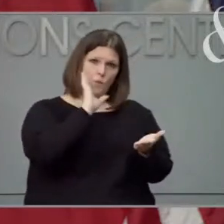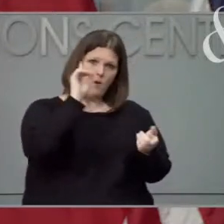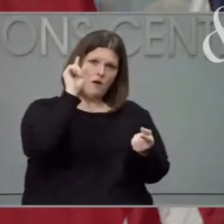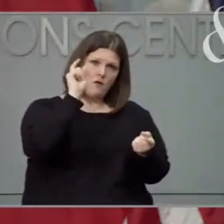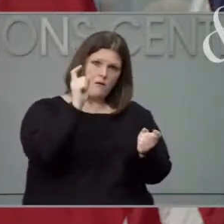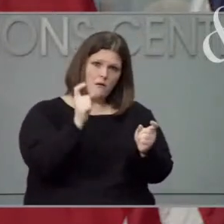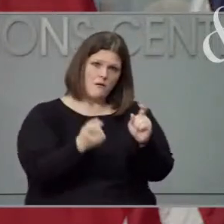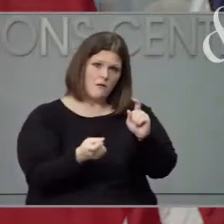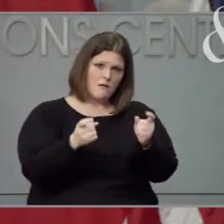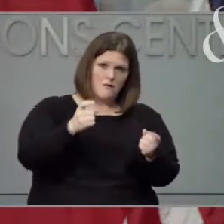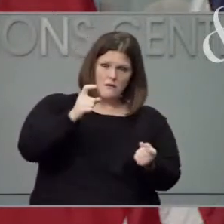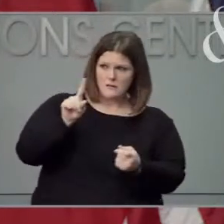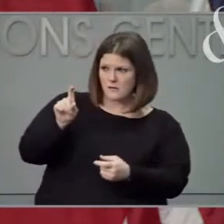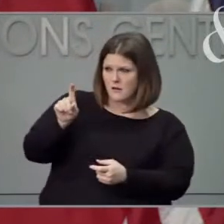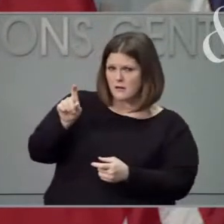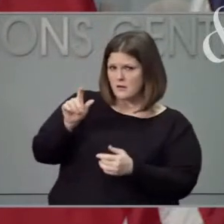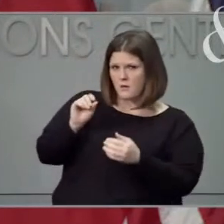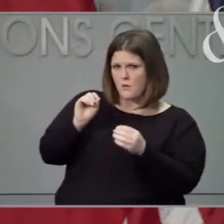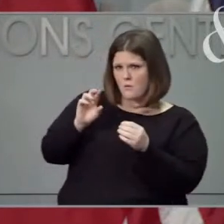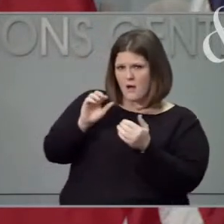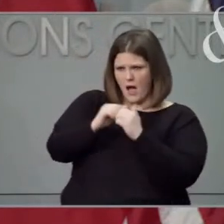find people who did vote on election day?